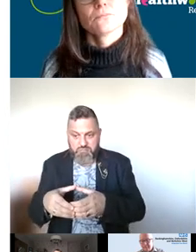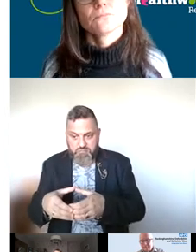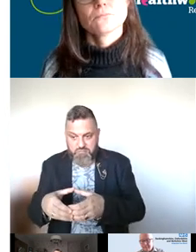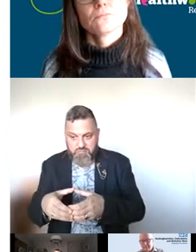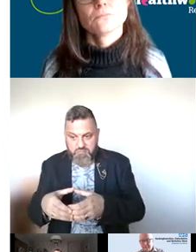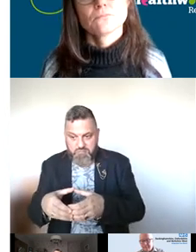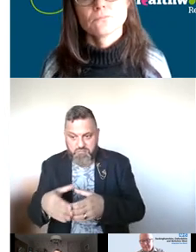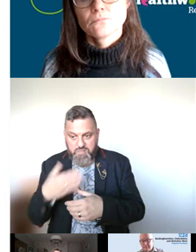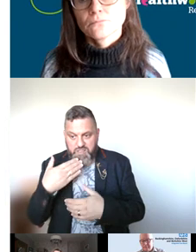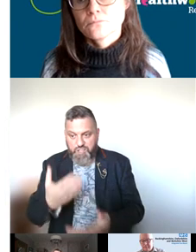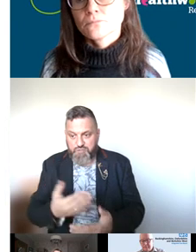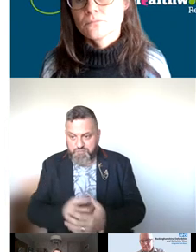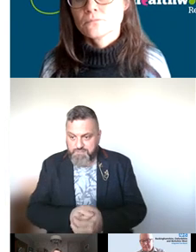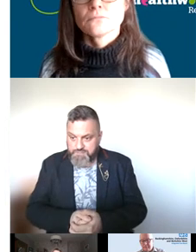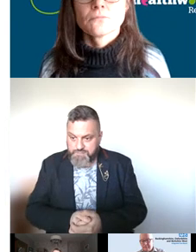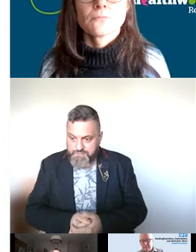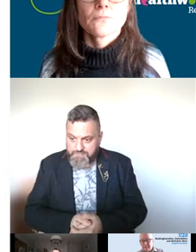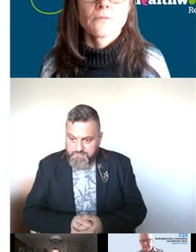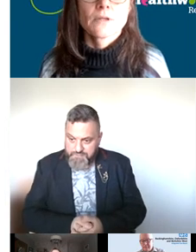flag. So thank you.